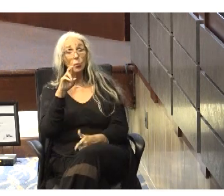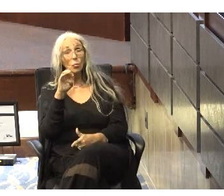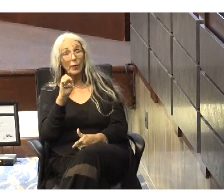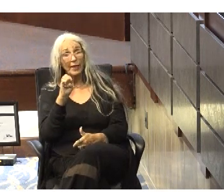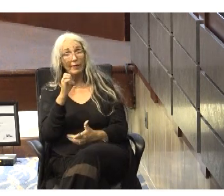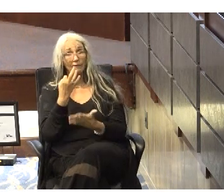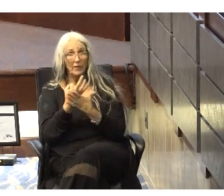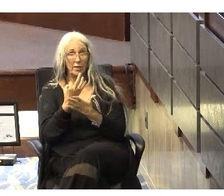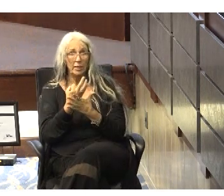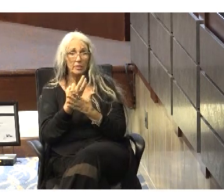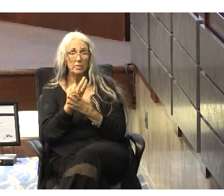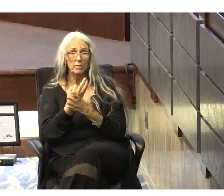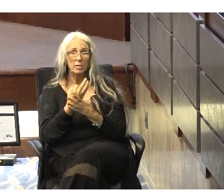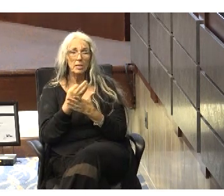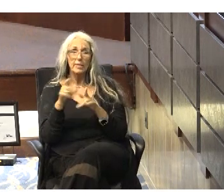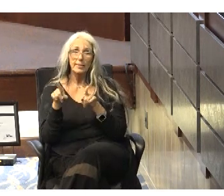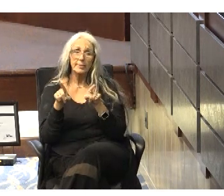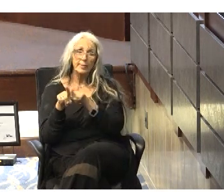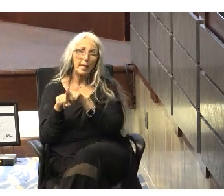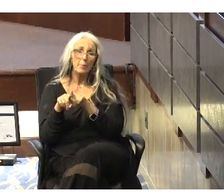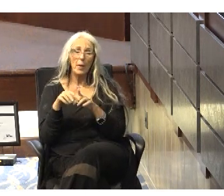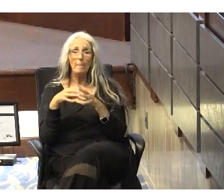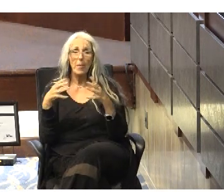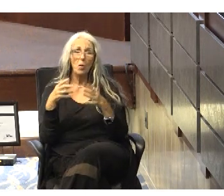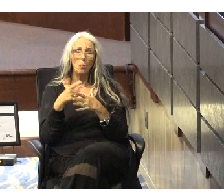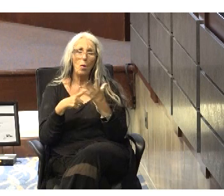same amount or less than what we're currently paying.